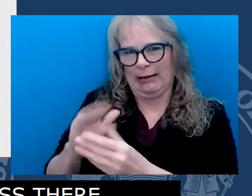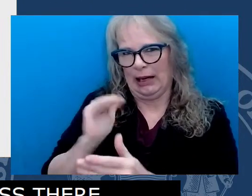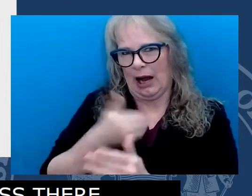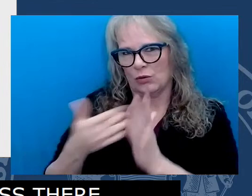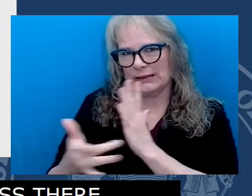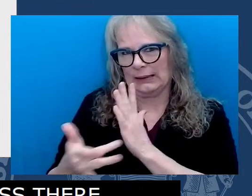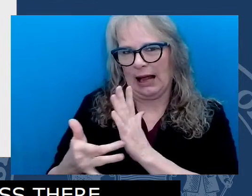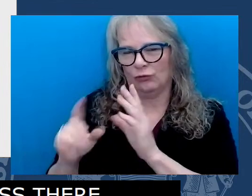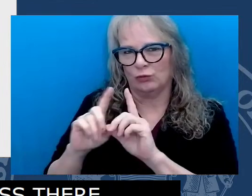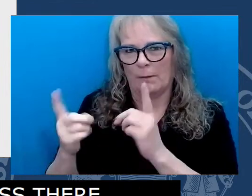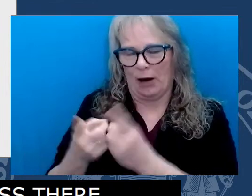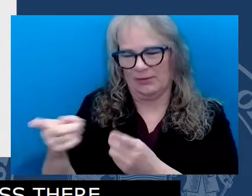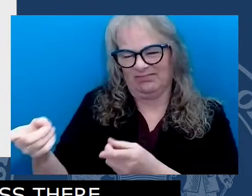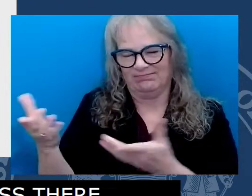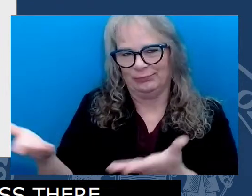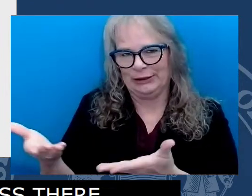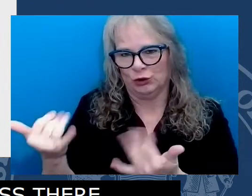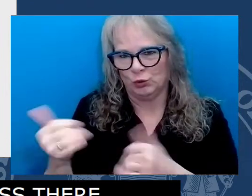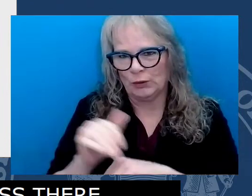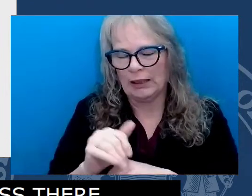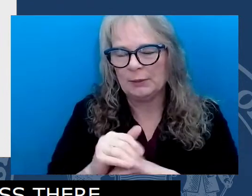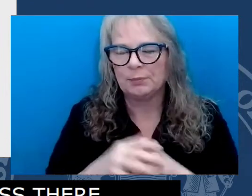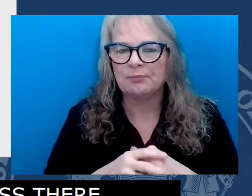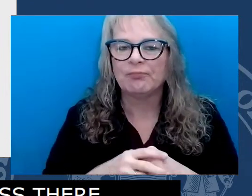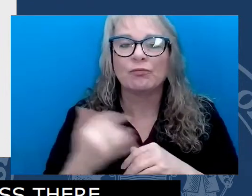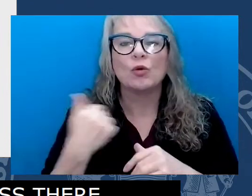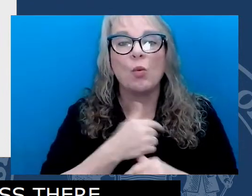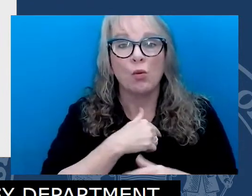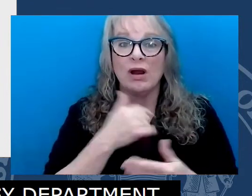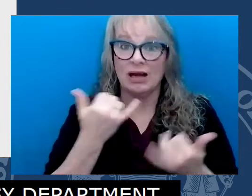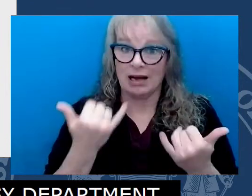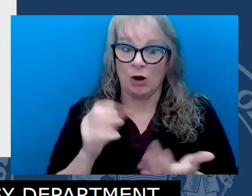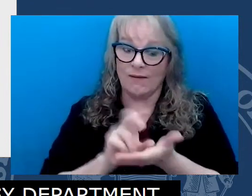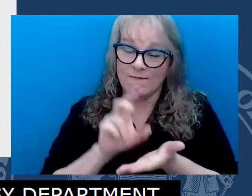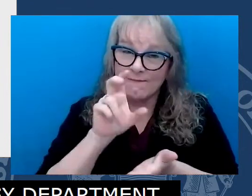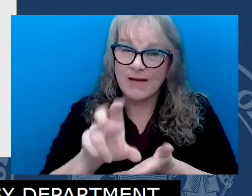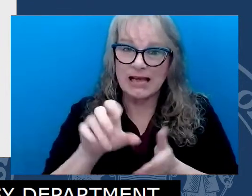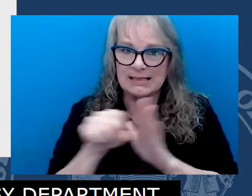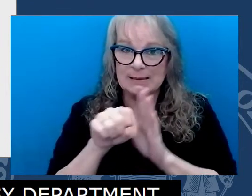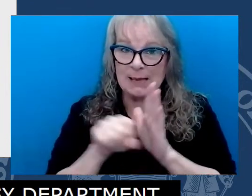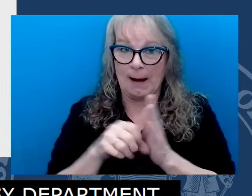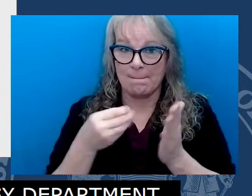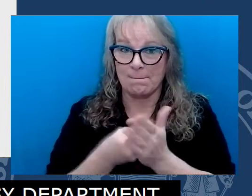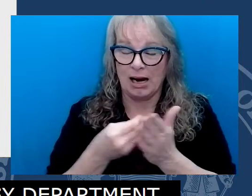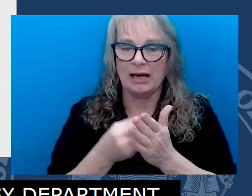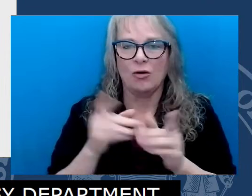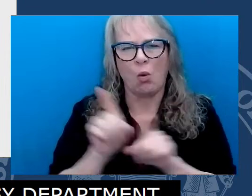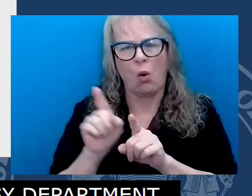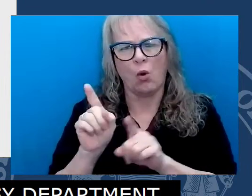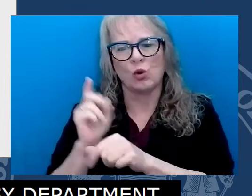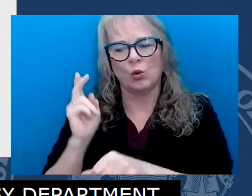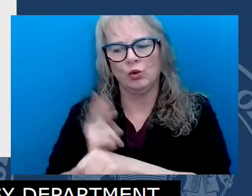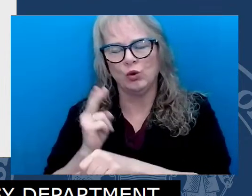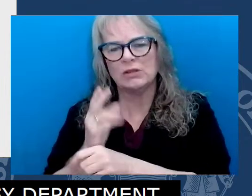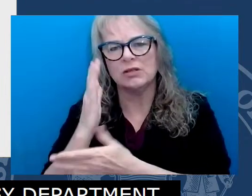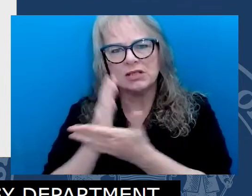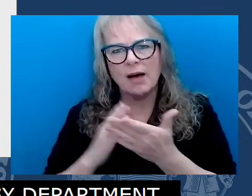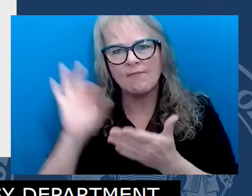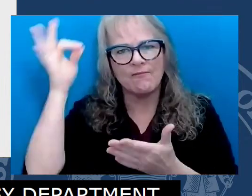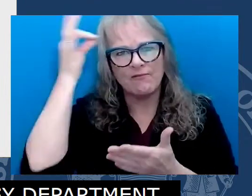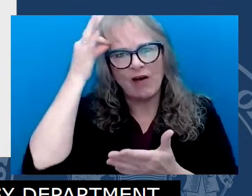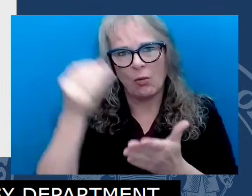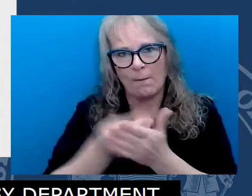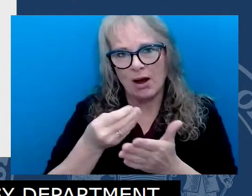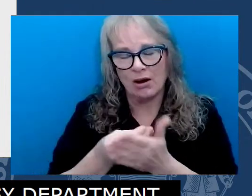department, and we are investing state money in that and using and leveraging some of the federal monies. We've not been